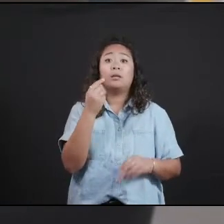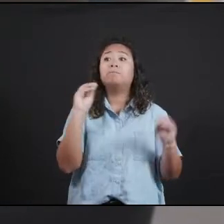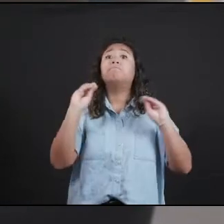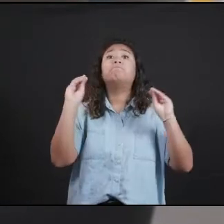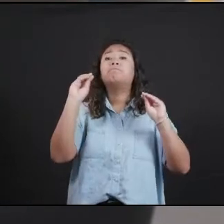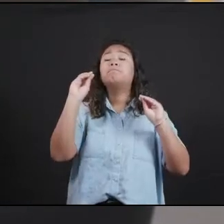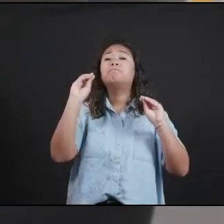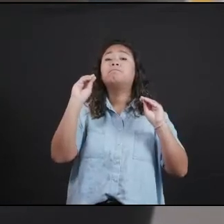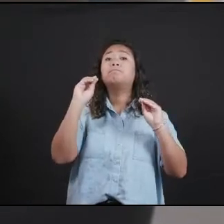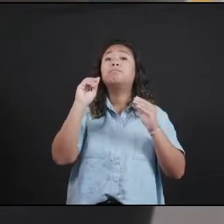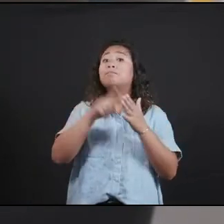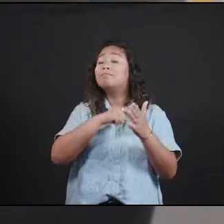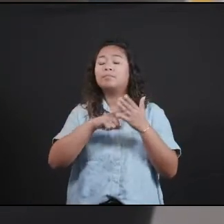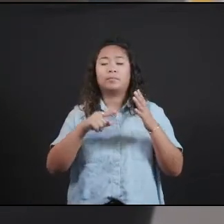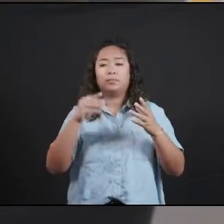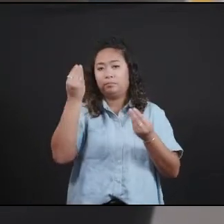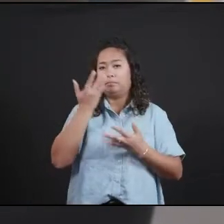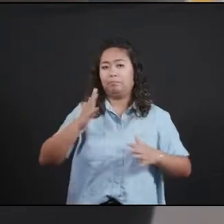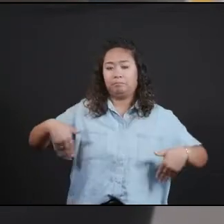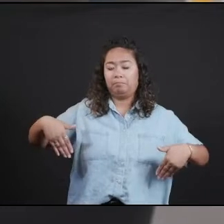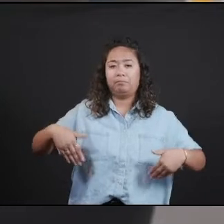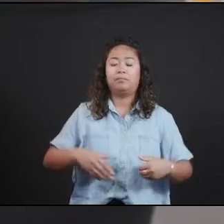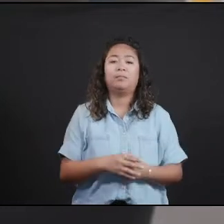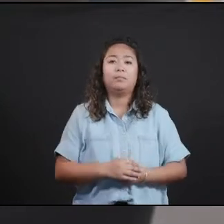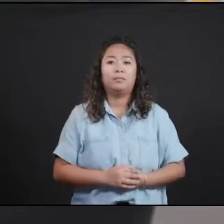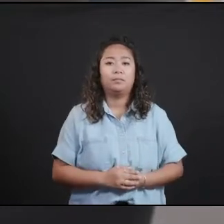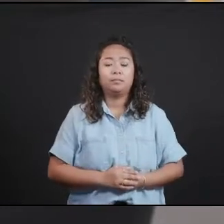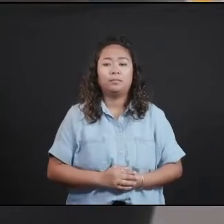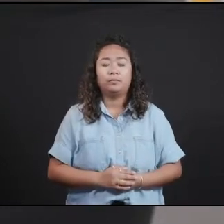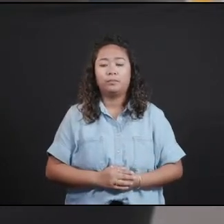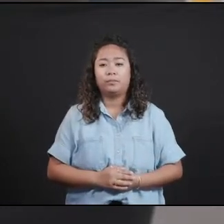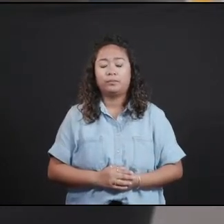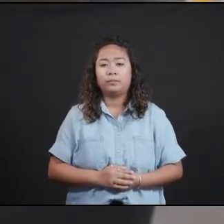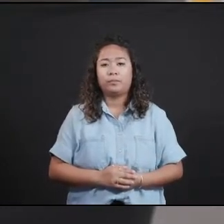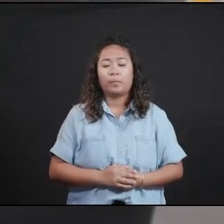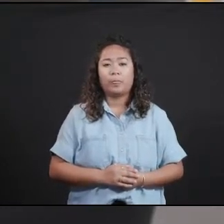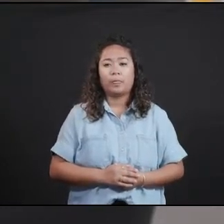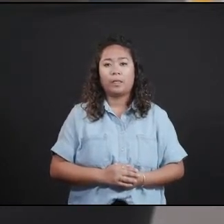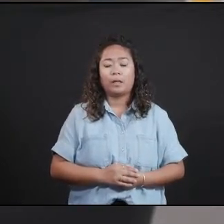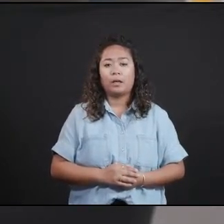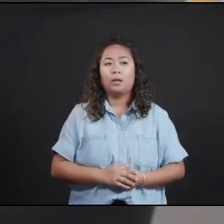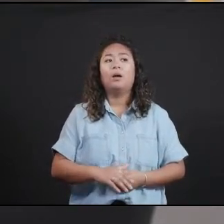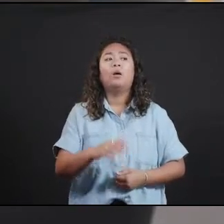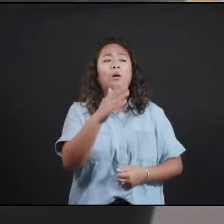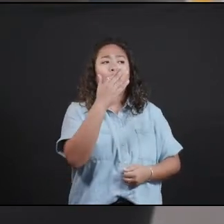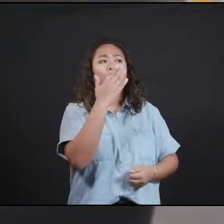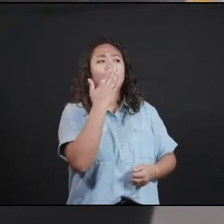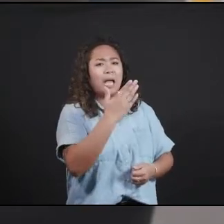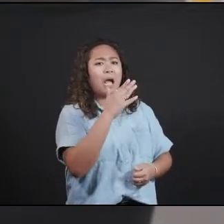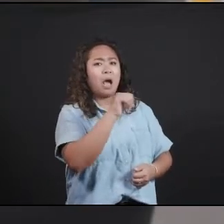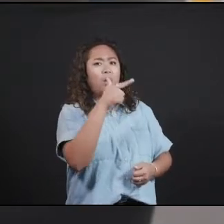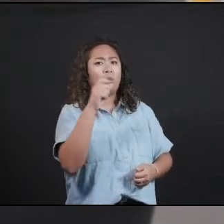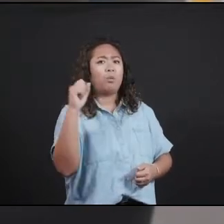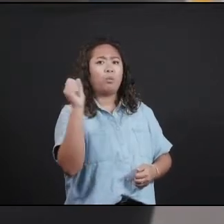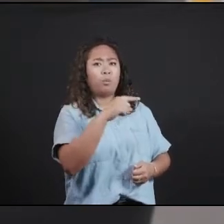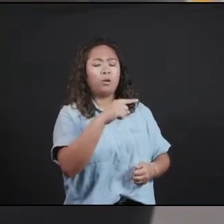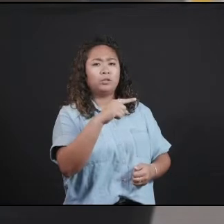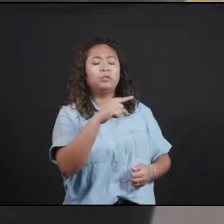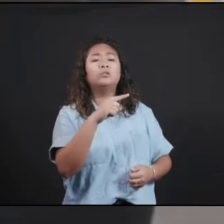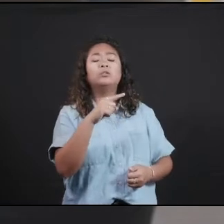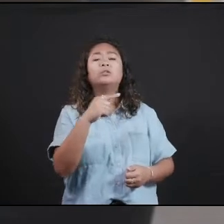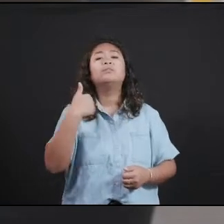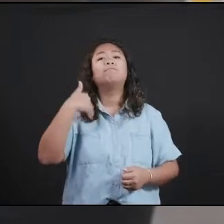until May, or can you address what's happening with that, please? Not to my knowledge in terms of the airline flights that have been canceled. I think